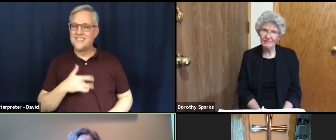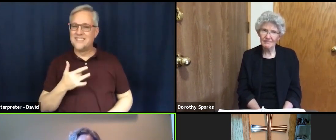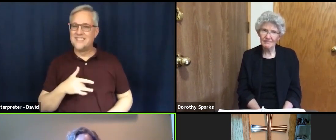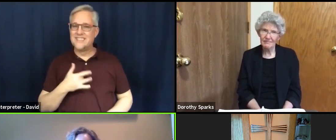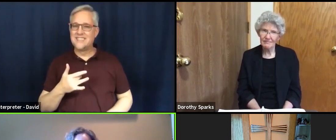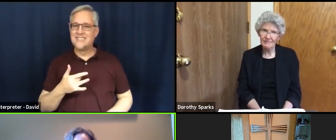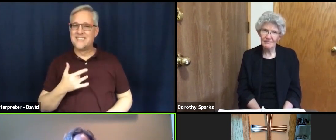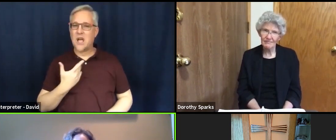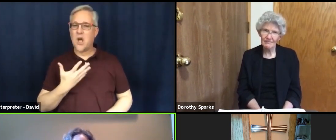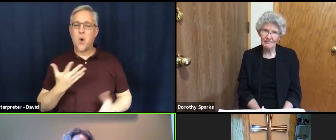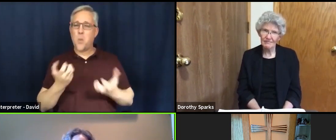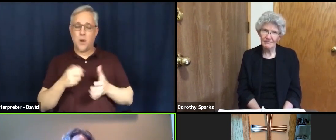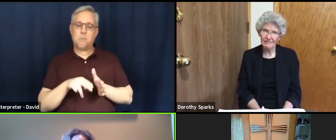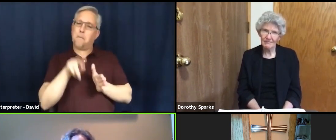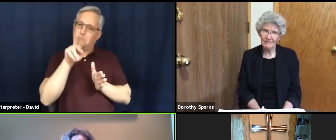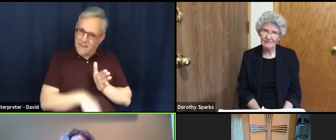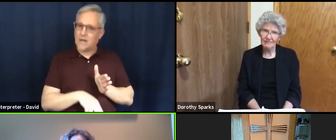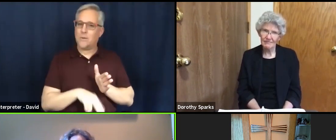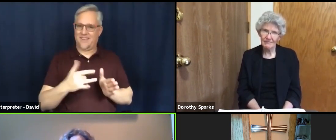just really want it to go away.